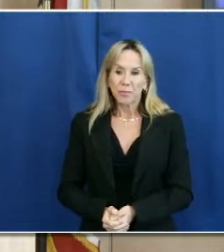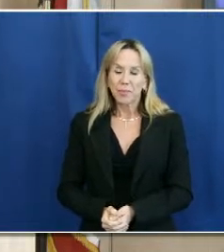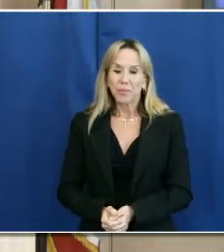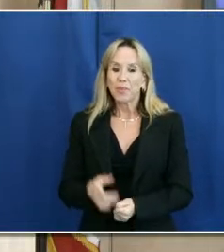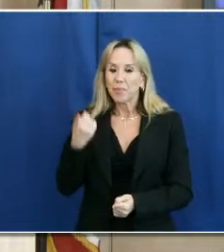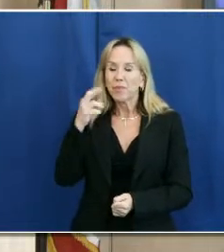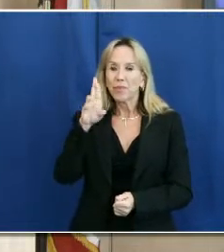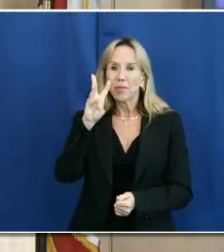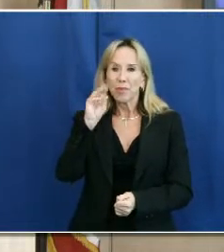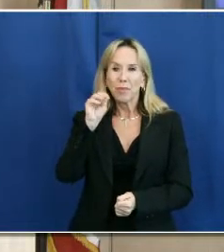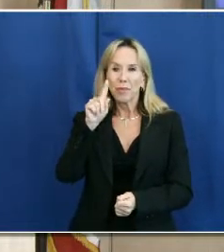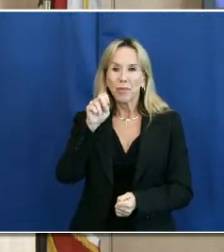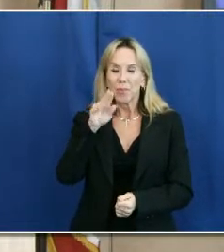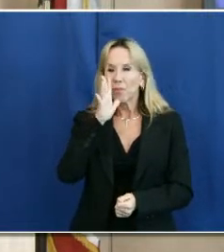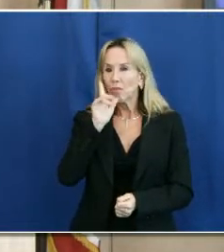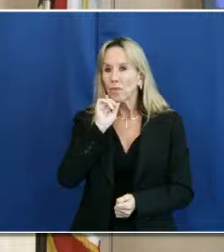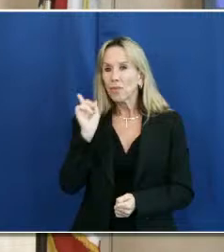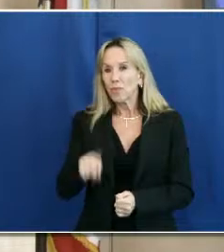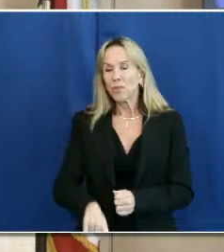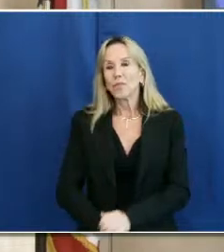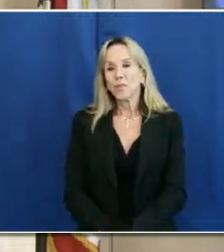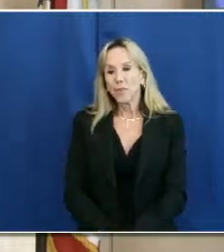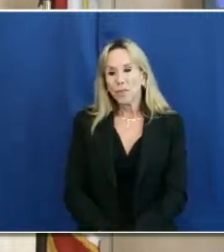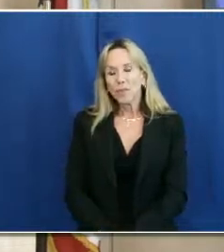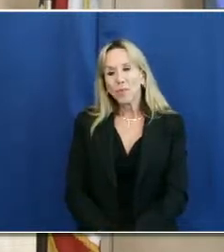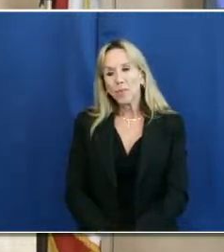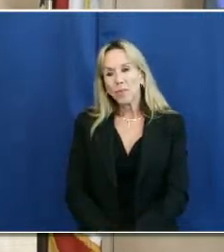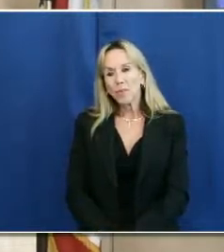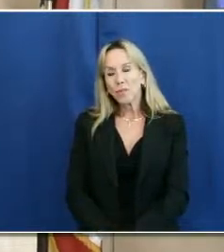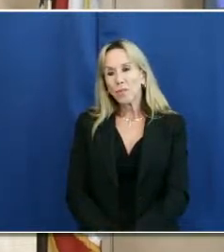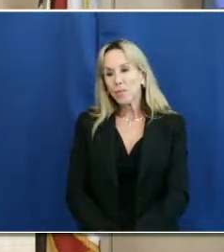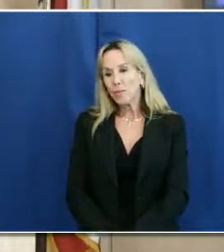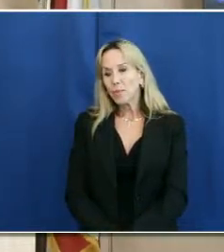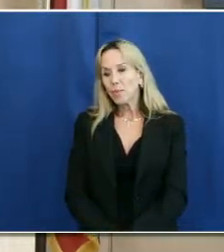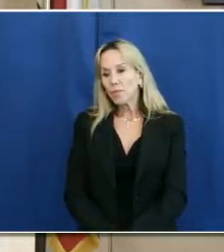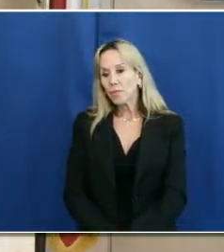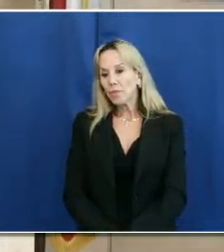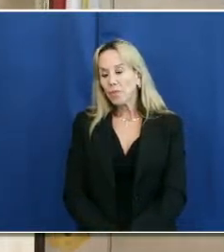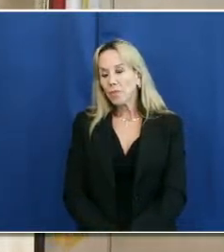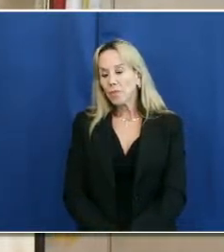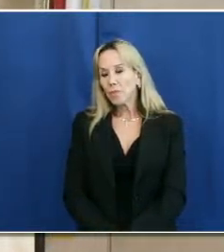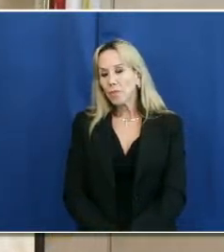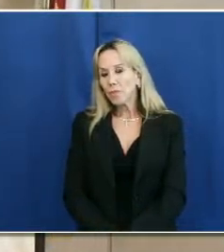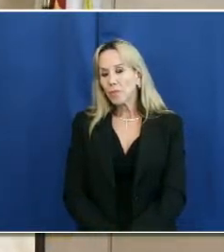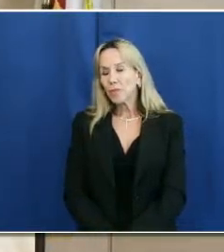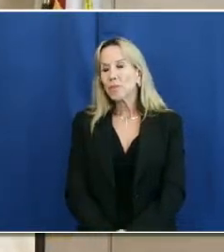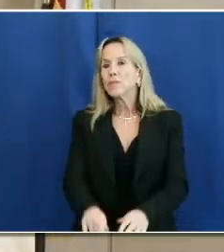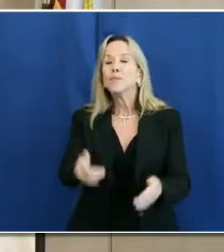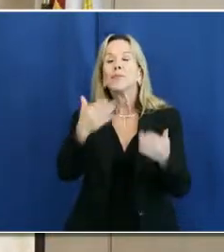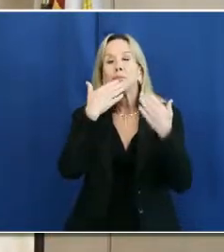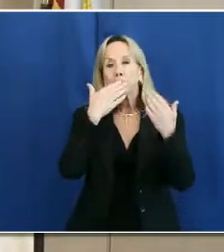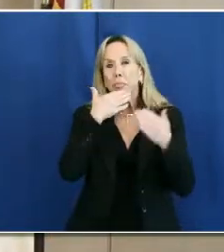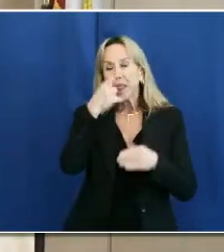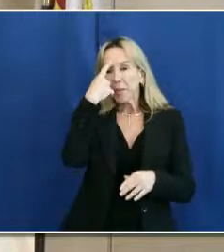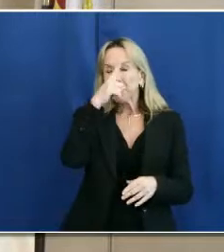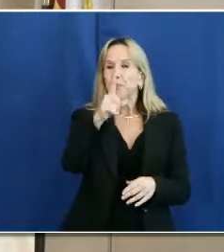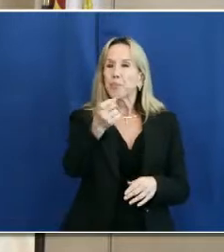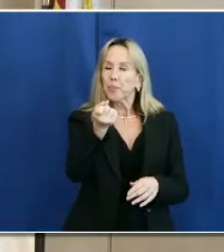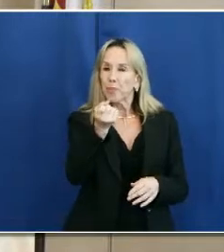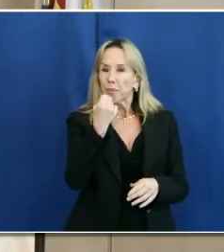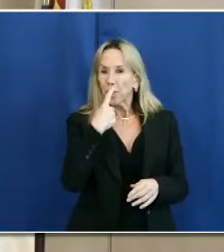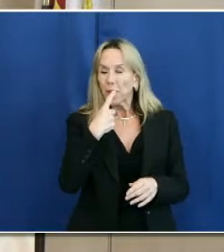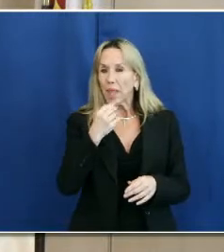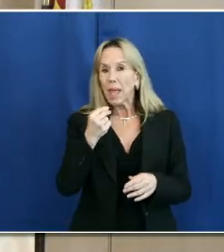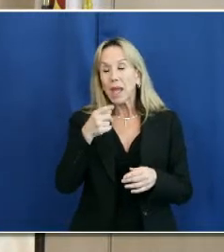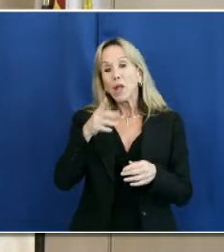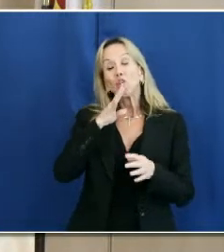respond. Thank you for the question to clarify information